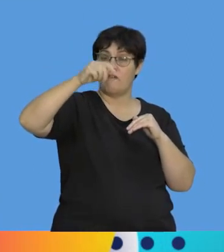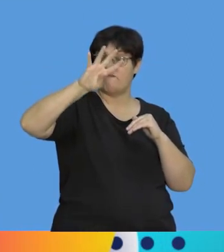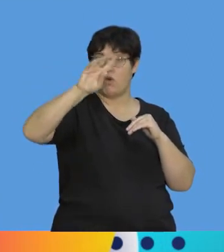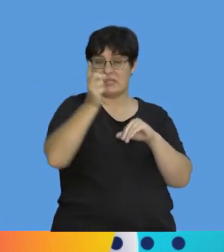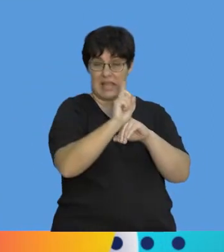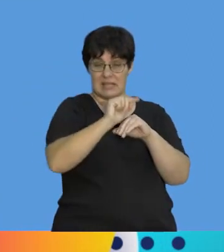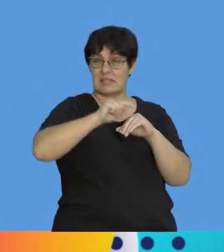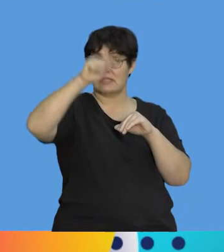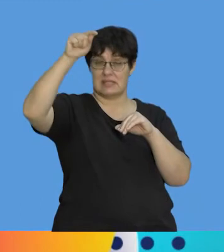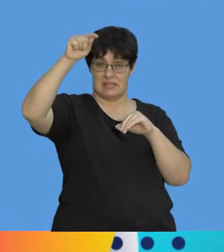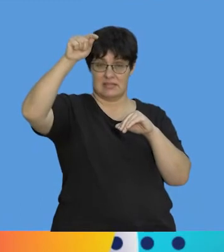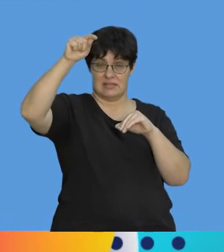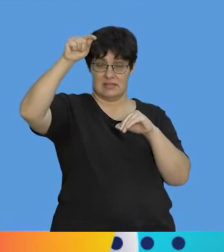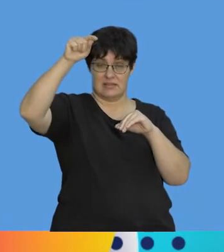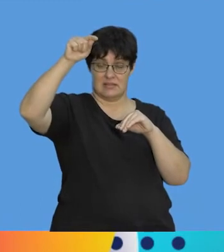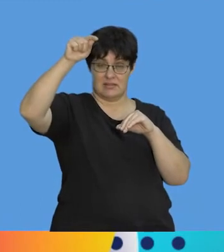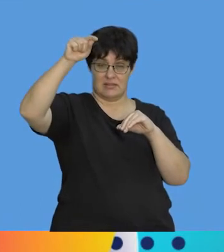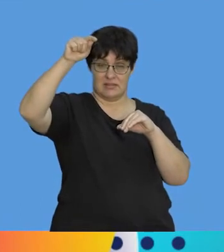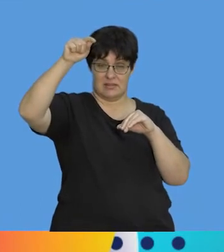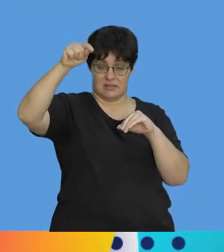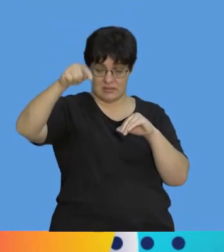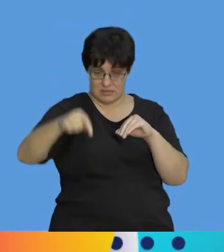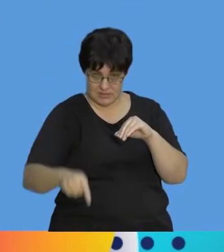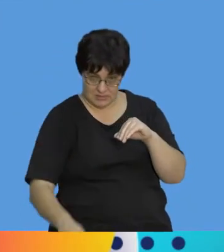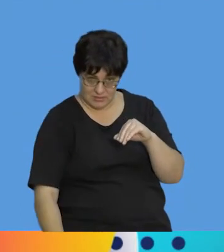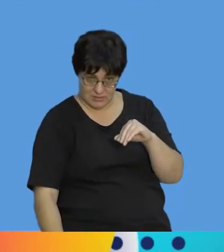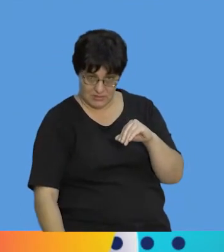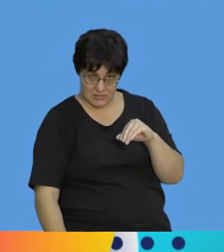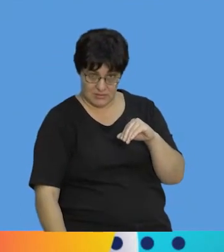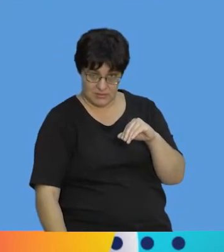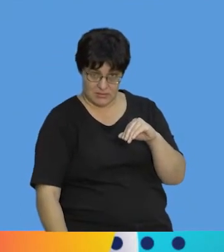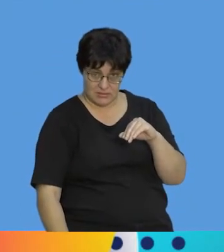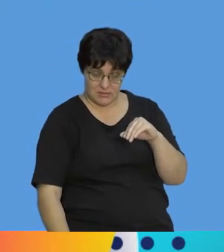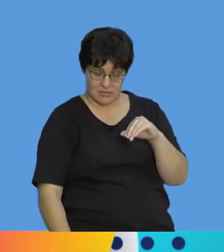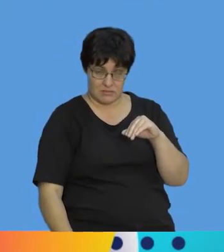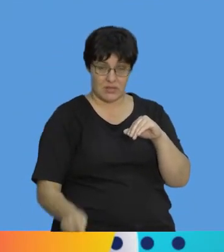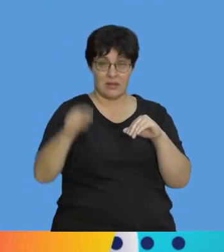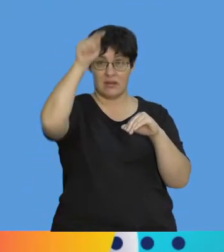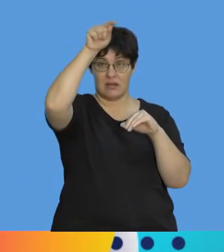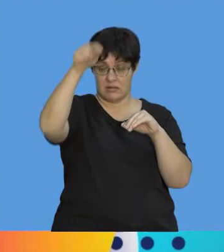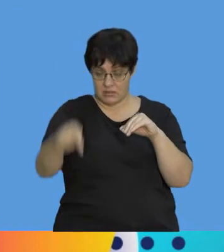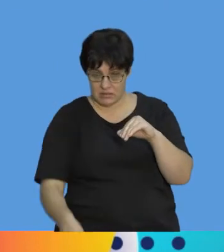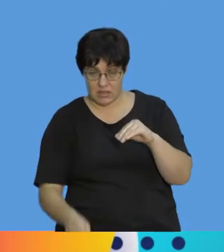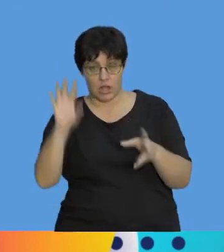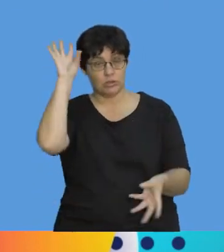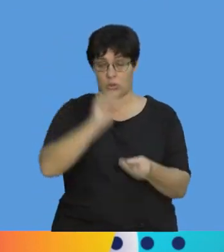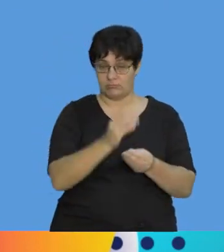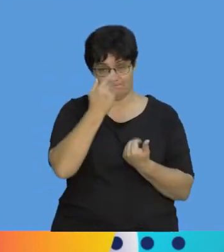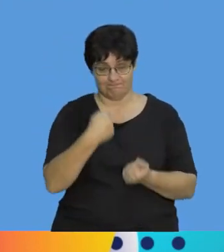2.4 seconds to get to here. Then it goes down. So I don't actually know the total